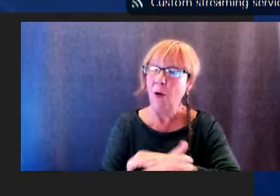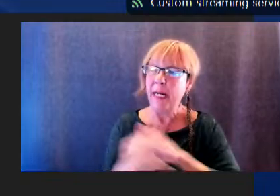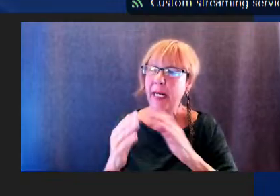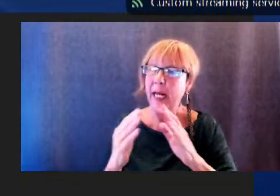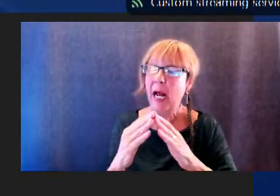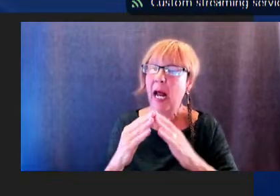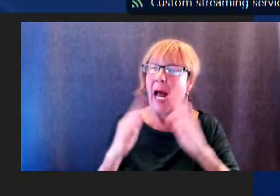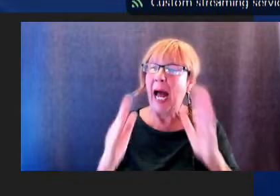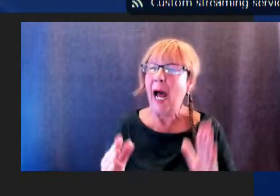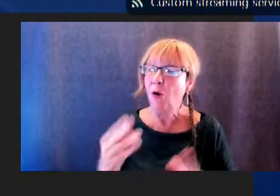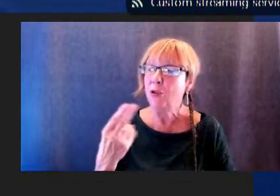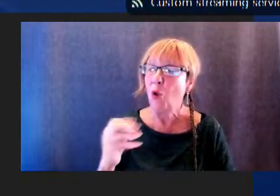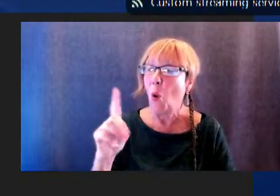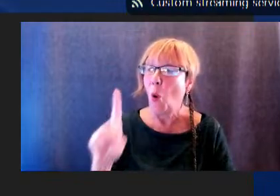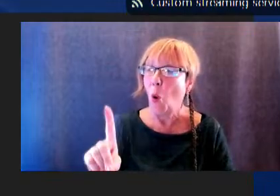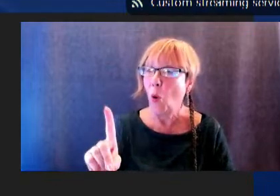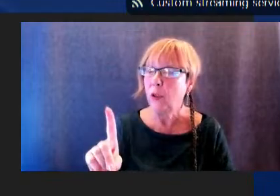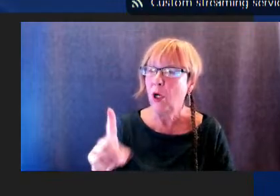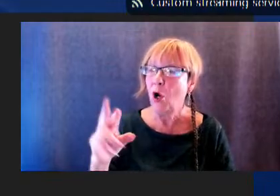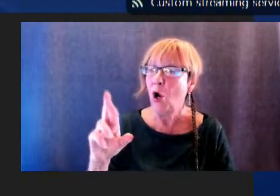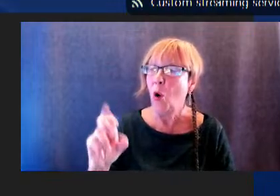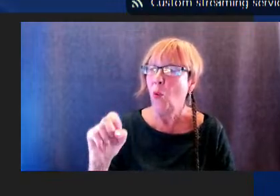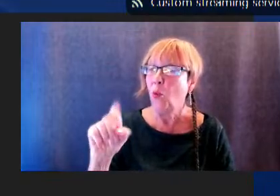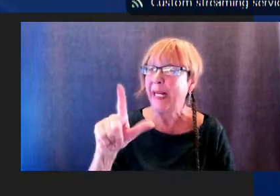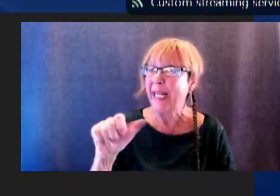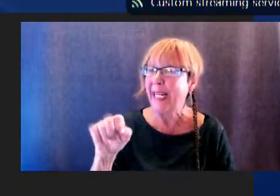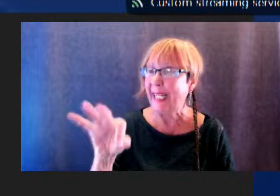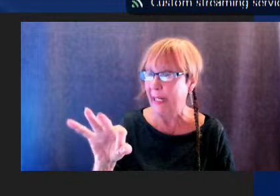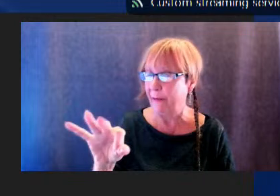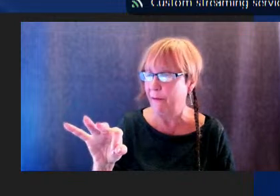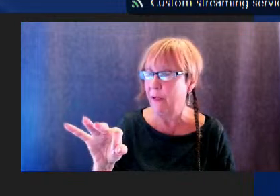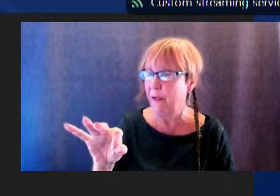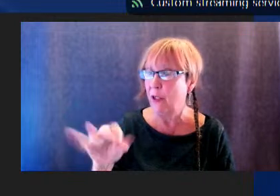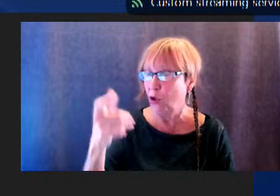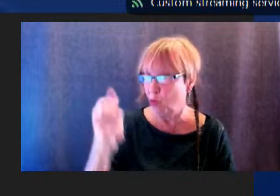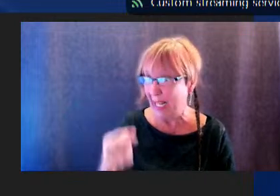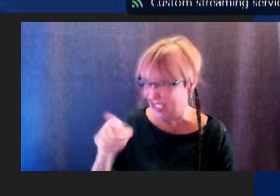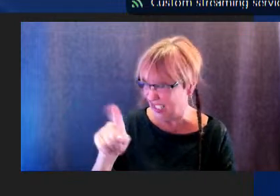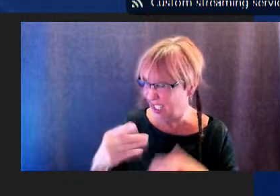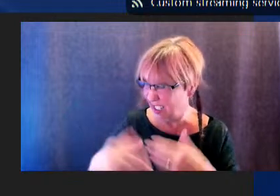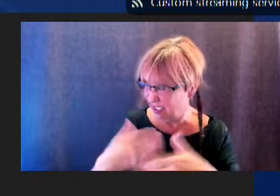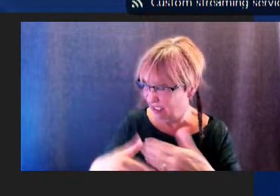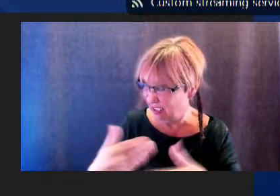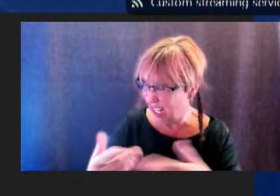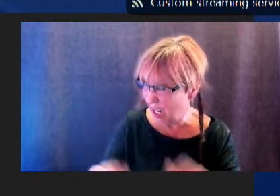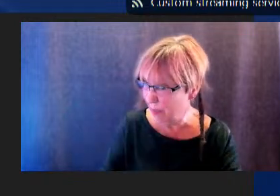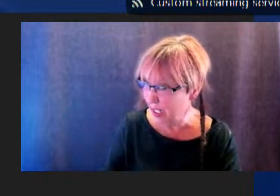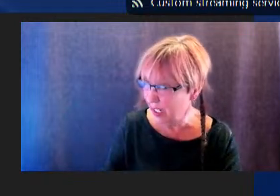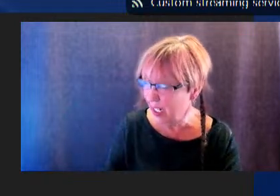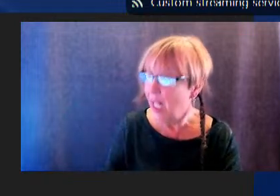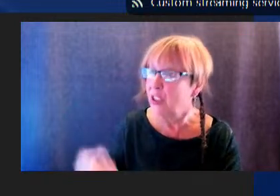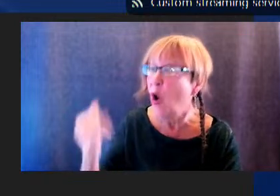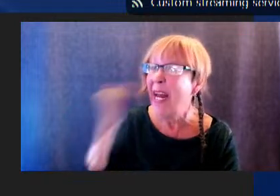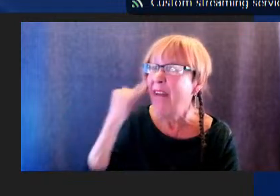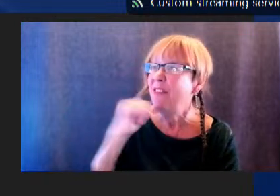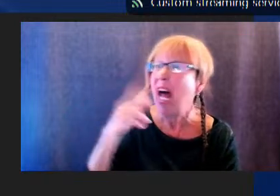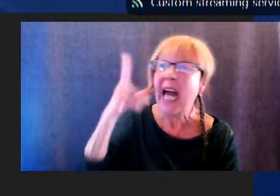And if we haven't heard back, where should we check, or what should we do to follow up?